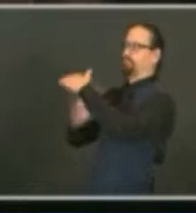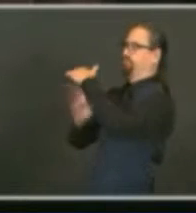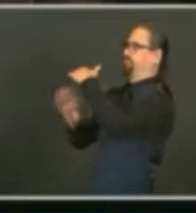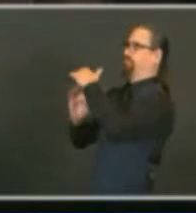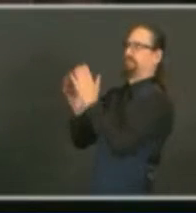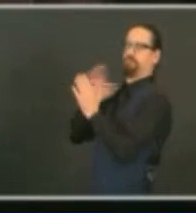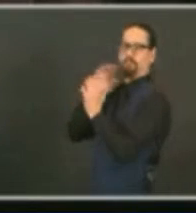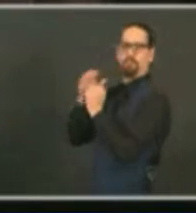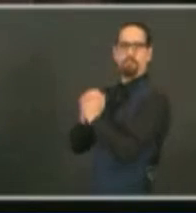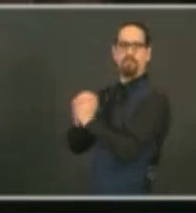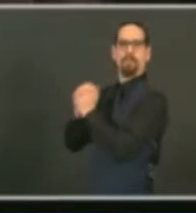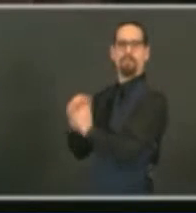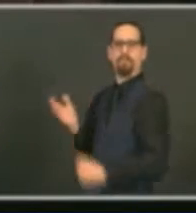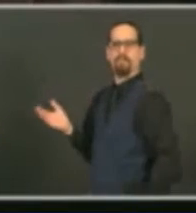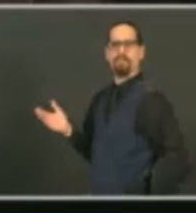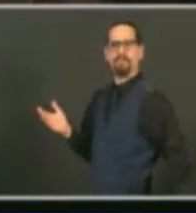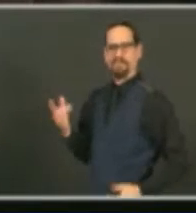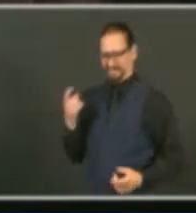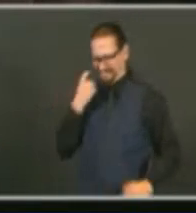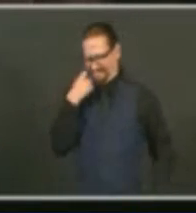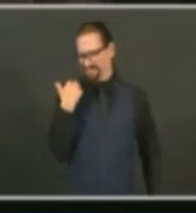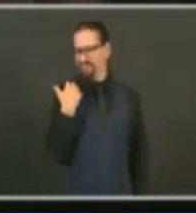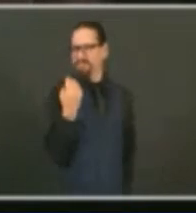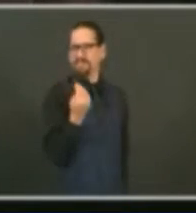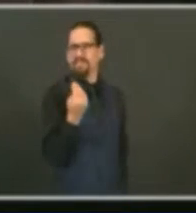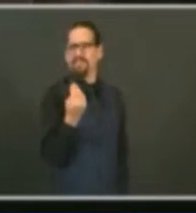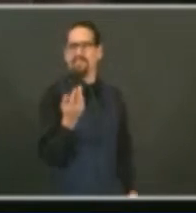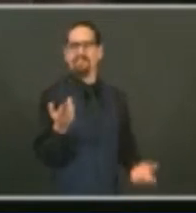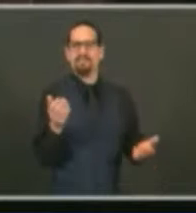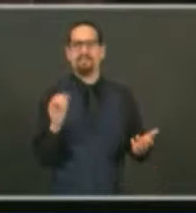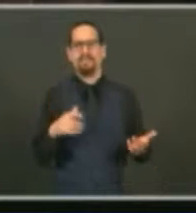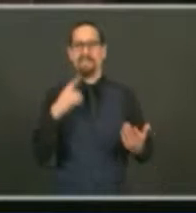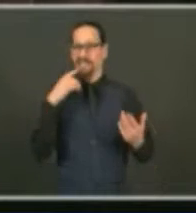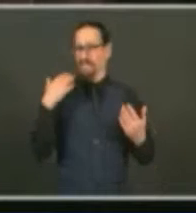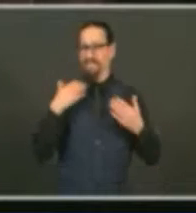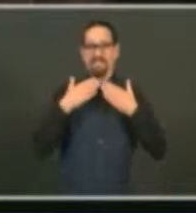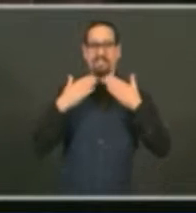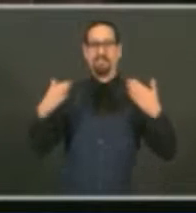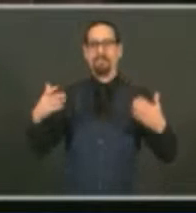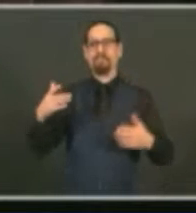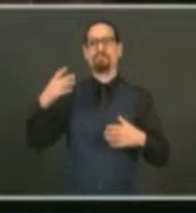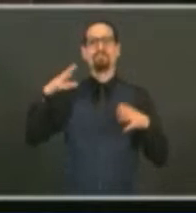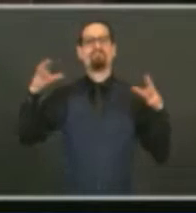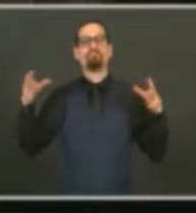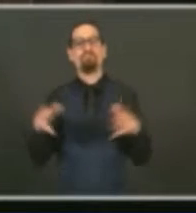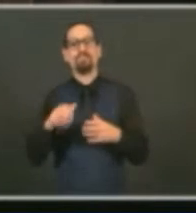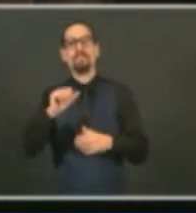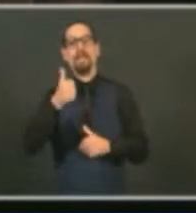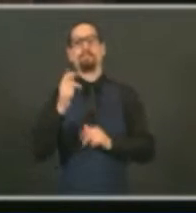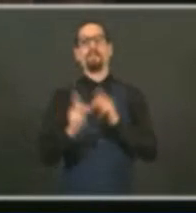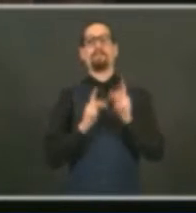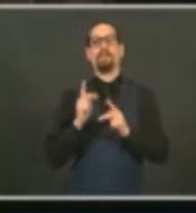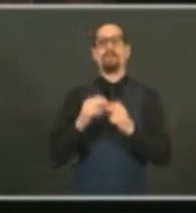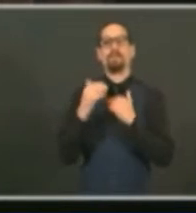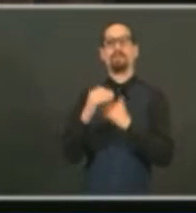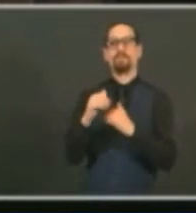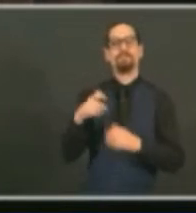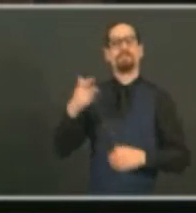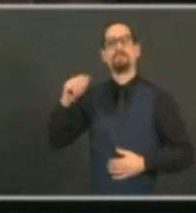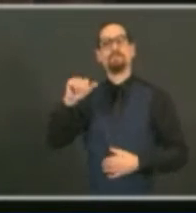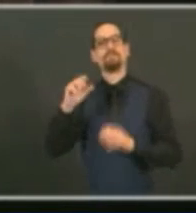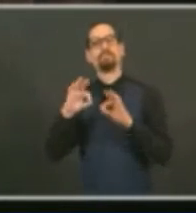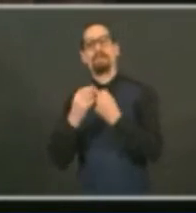Monday, just as you said for Thanksgiving. If you have a family of 10, if you have a family of 3, what is the problem